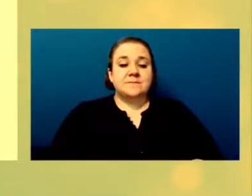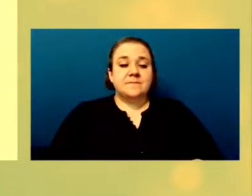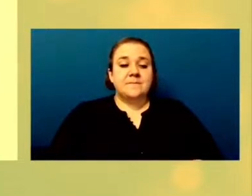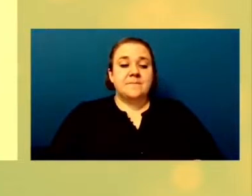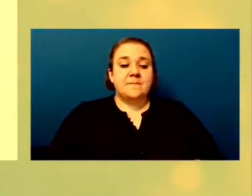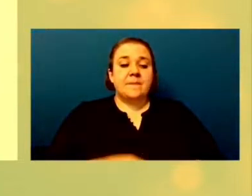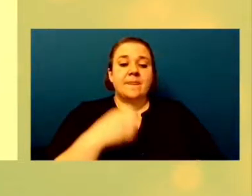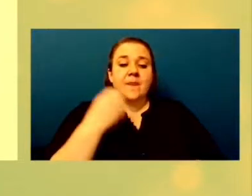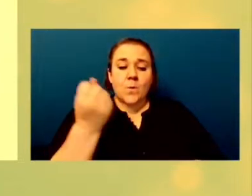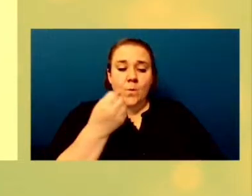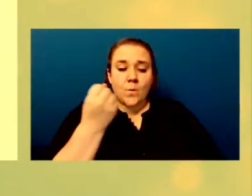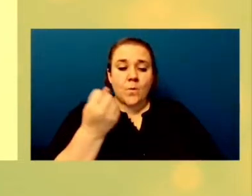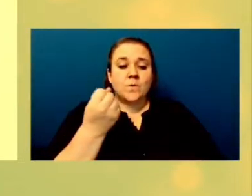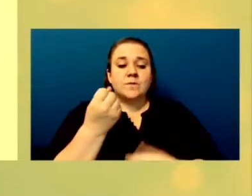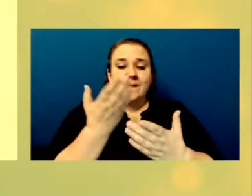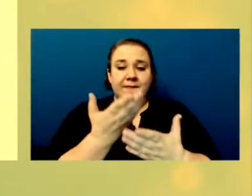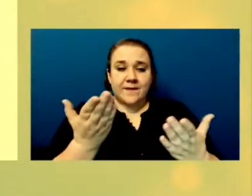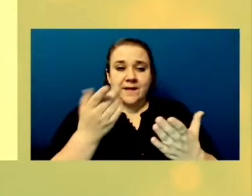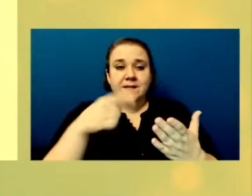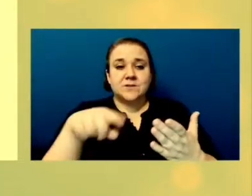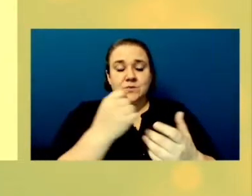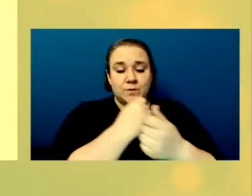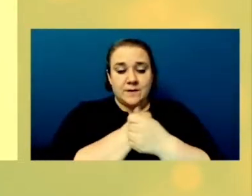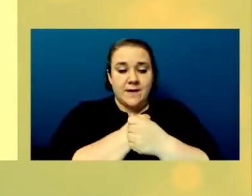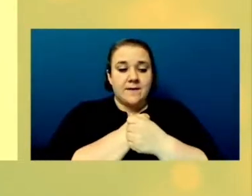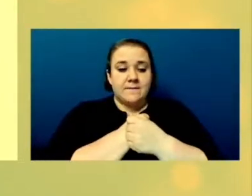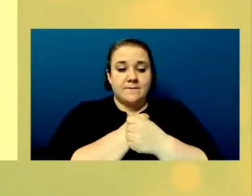never let the feeling go,